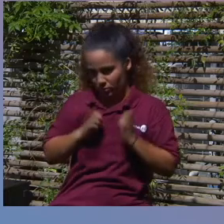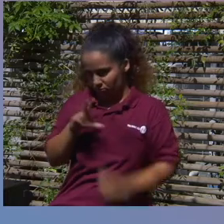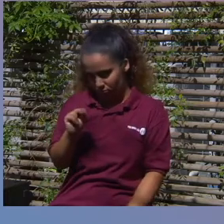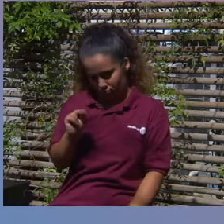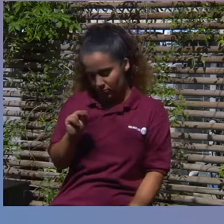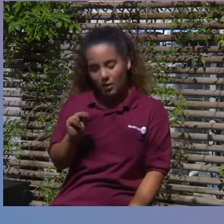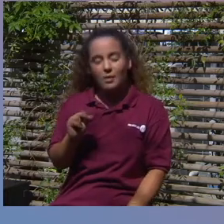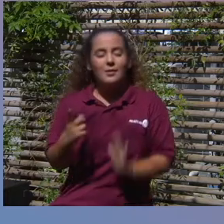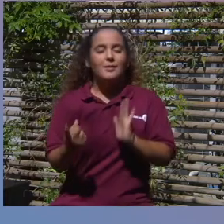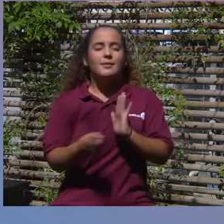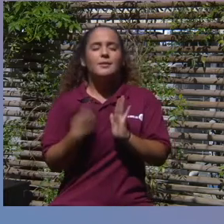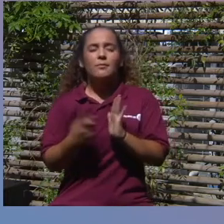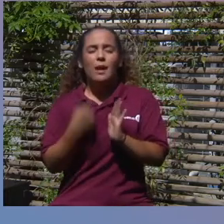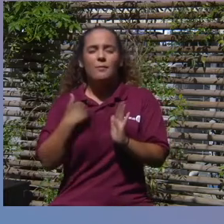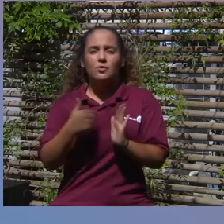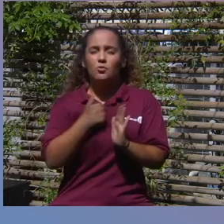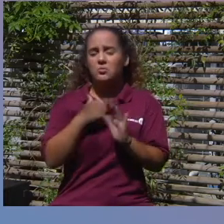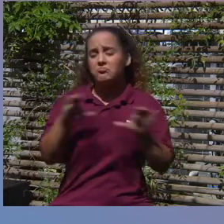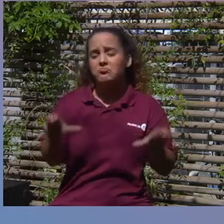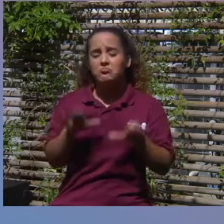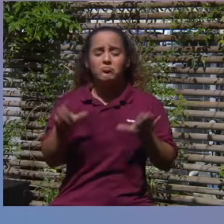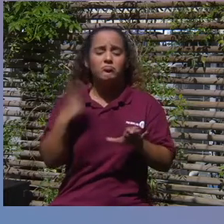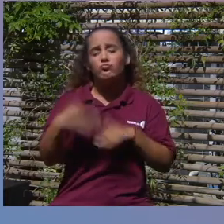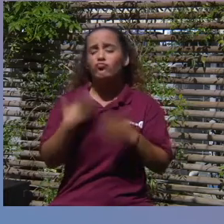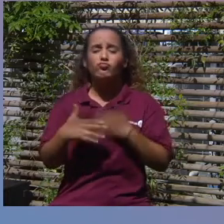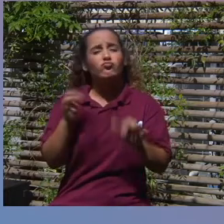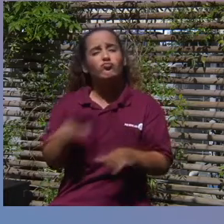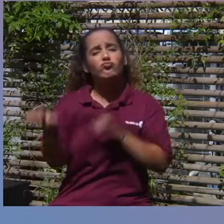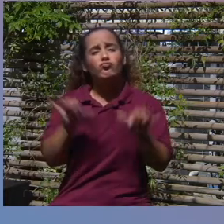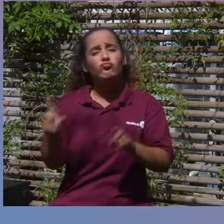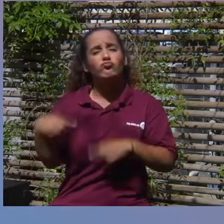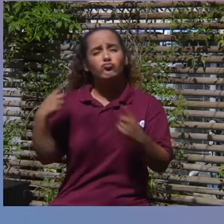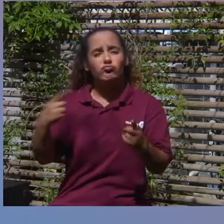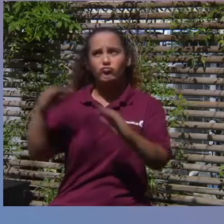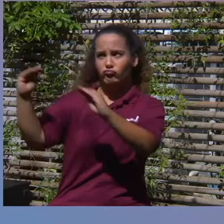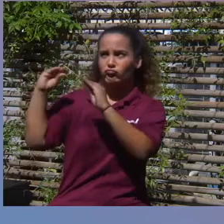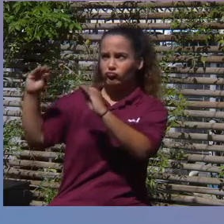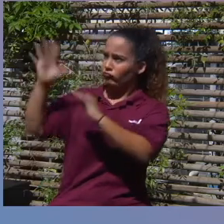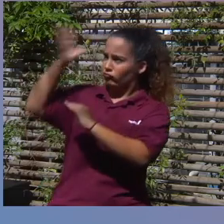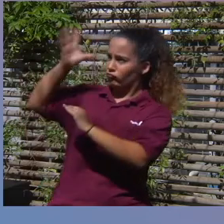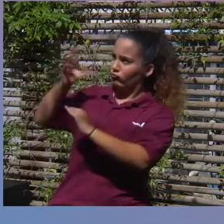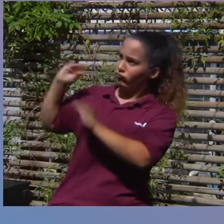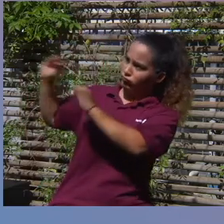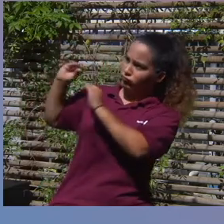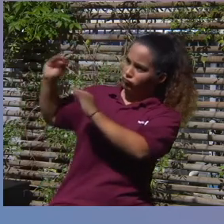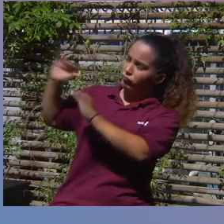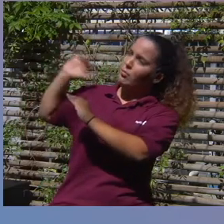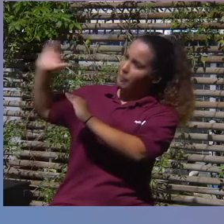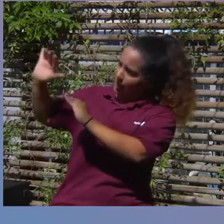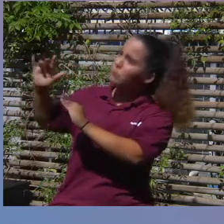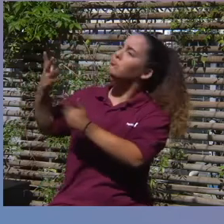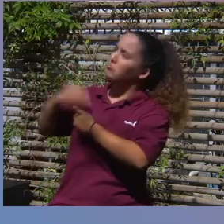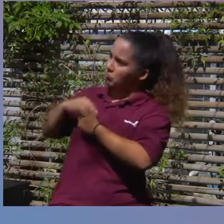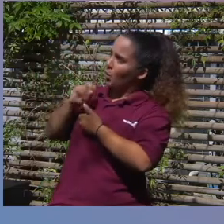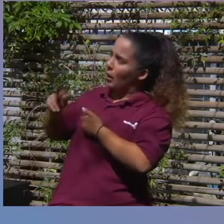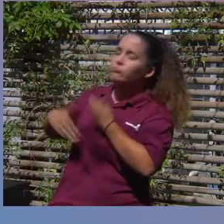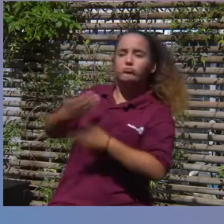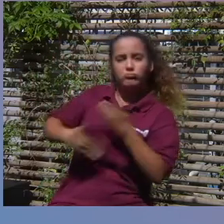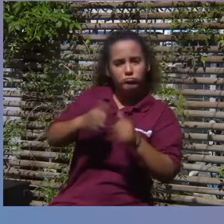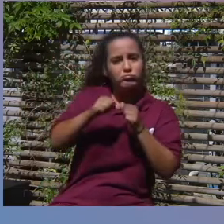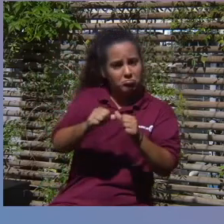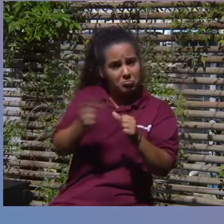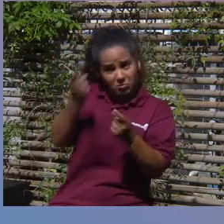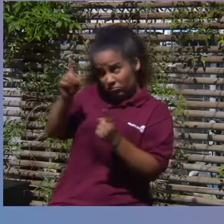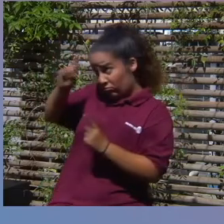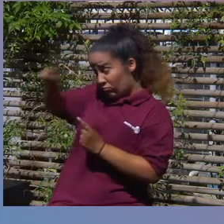sometimes we are doing things the way it's always been done because that's what we were taught. right, by imperfect legacies, really brilliant, wonderful